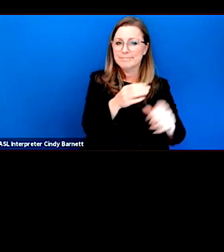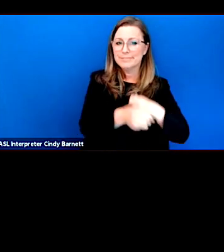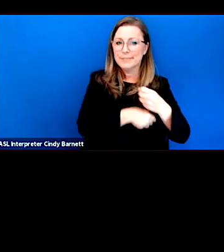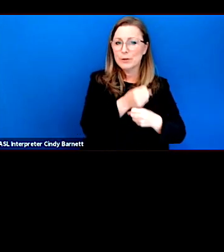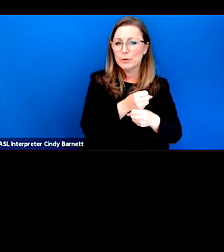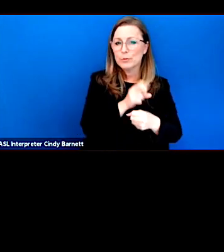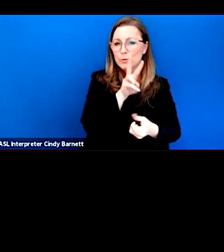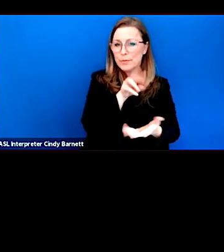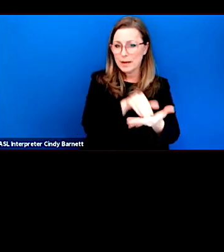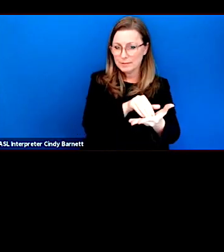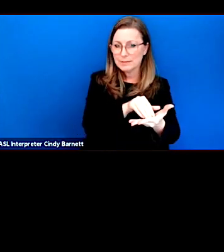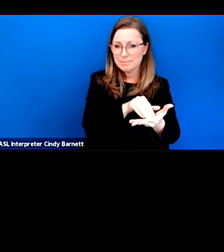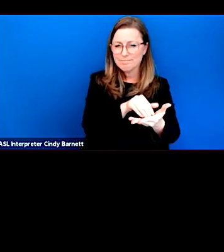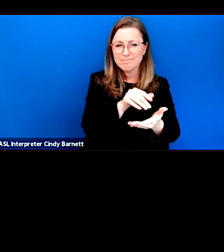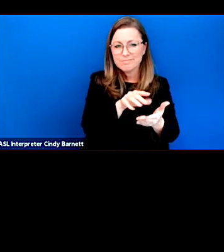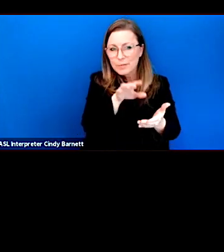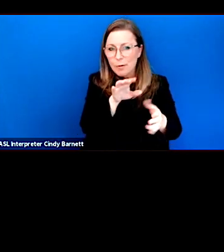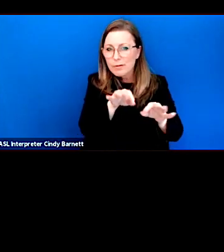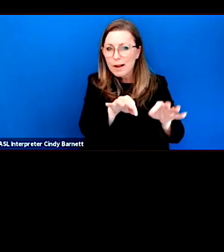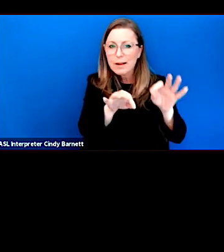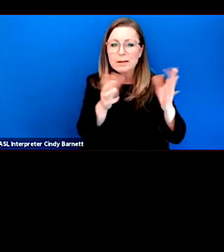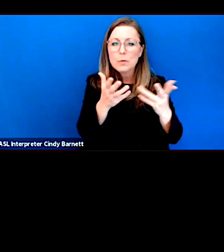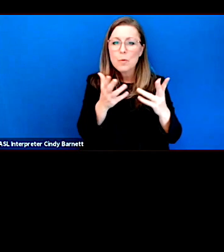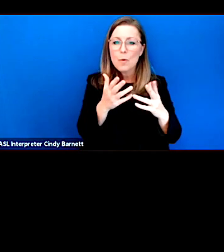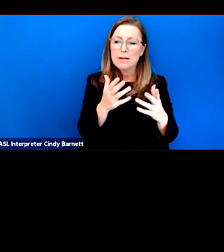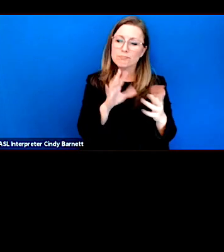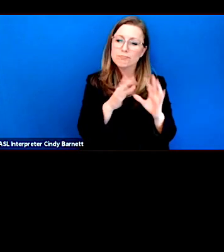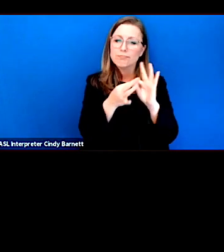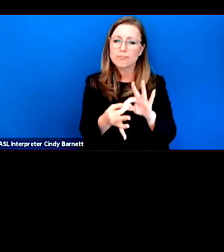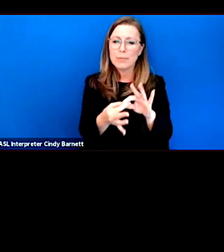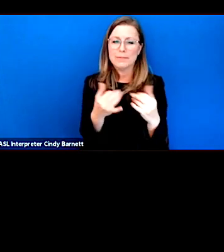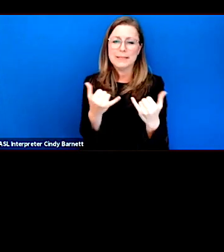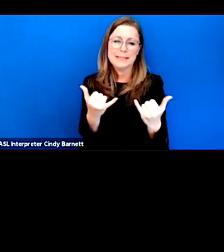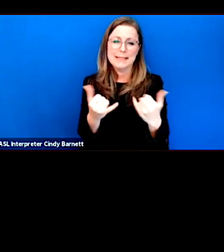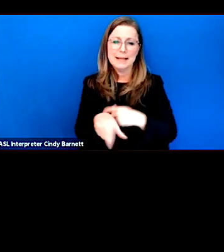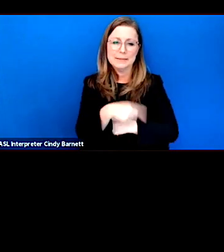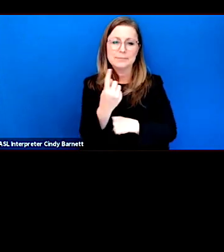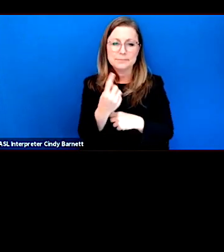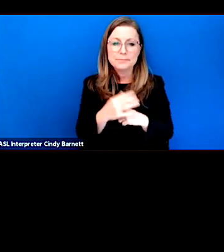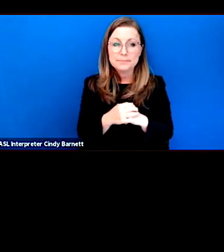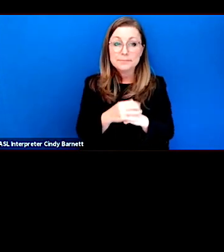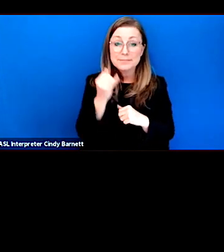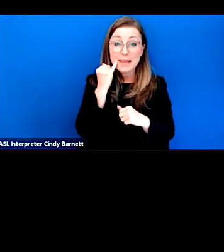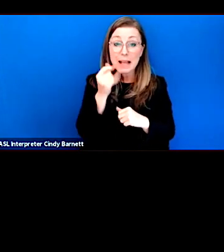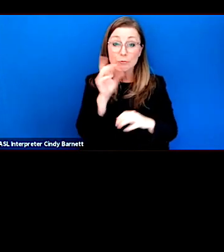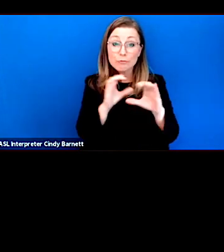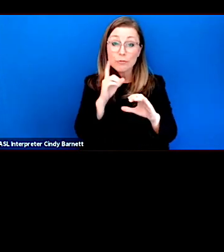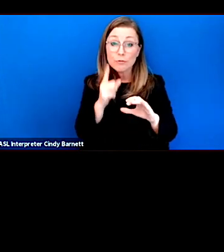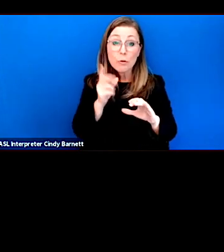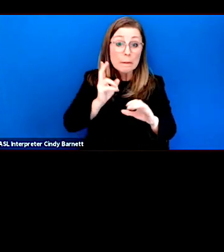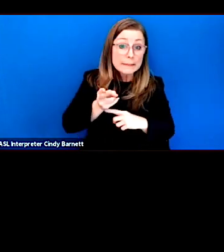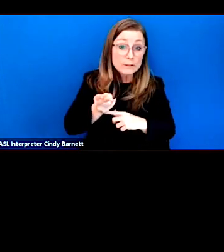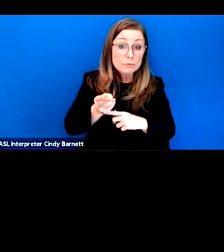are potentially relevant to nowadays realities. If you're doing a historical search, your custom range would obviously be different